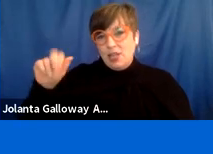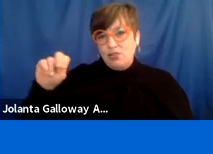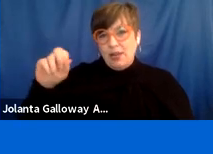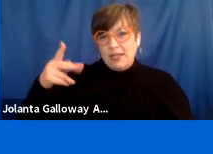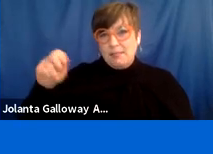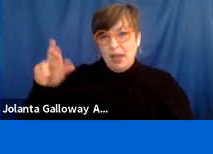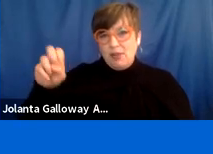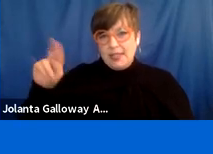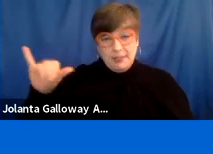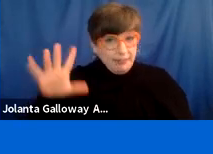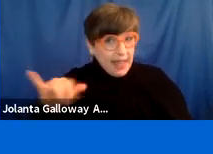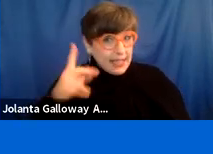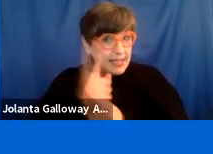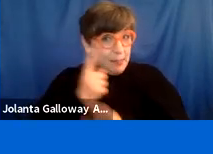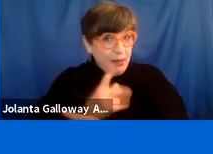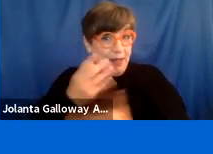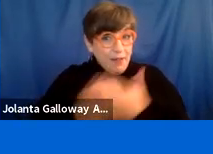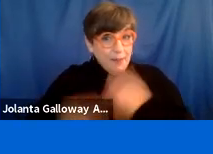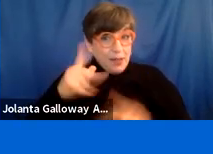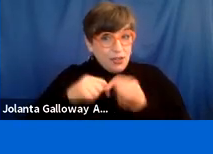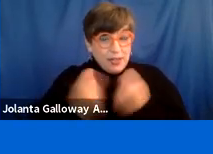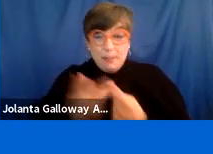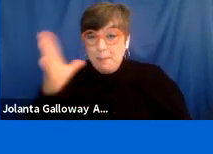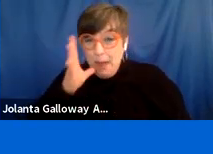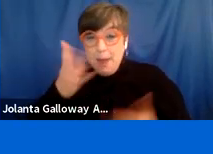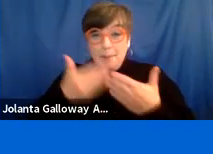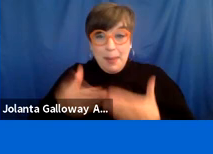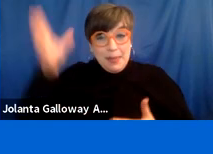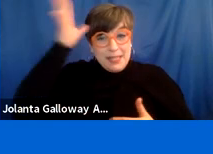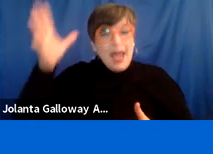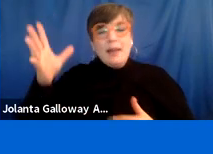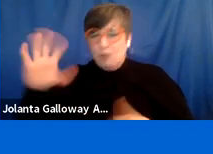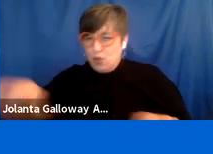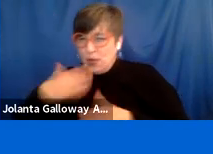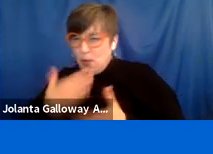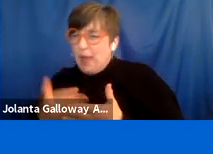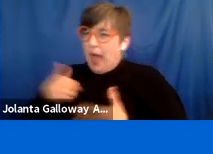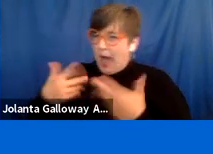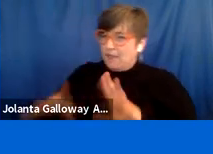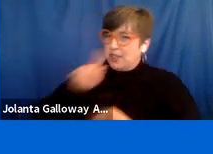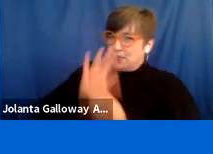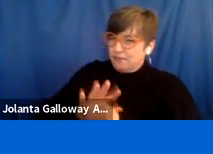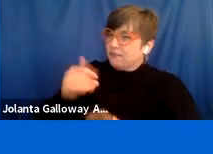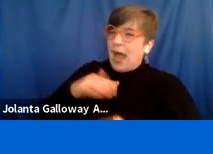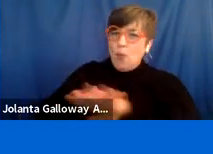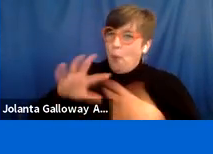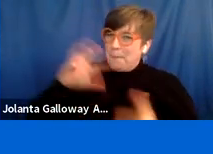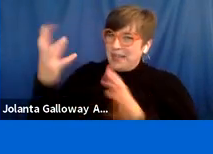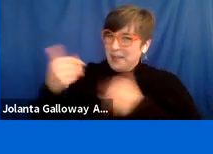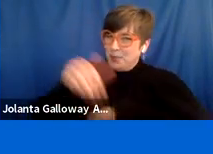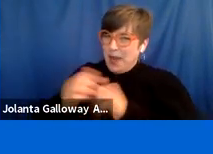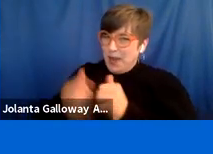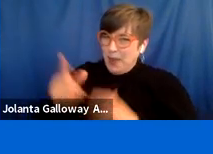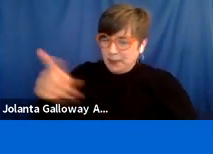team. Mom, baby, and dad are all doing well, and I assured David that I wouldn't mess this up too badly without him tonight.